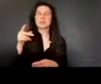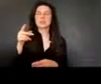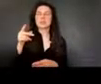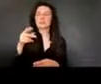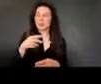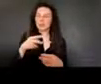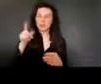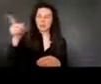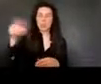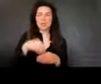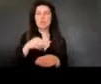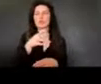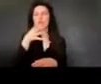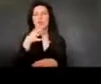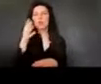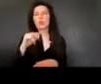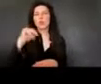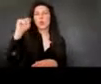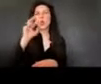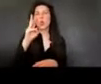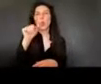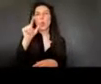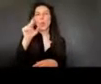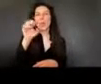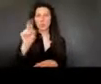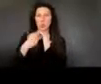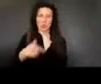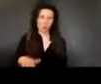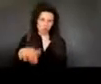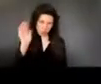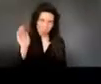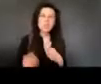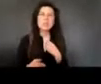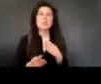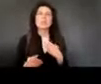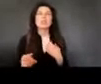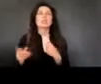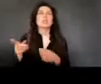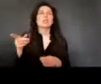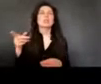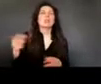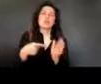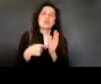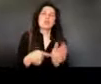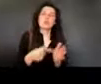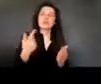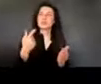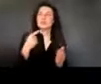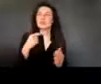And the article, in a broad sense, is about things in general, like processes of meaning making and the ability to